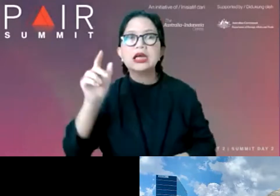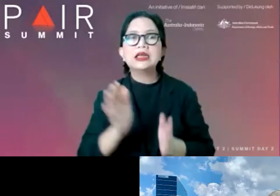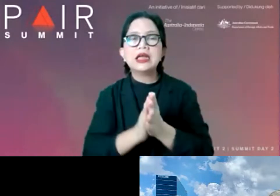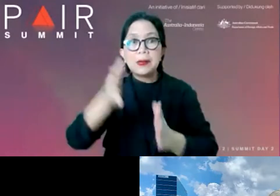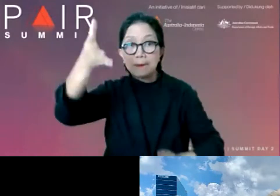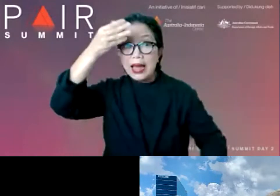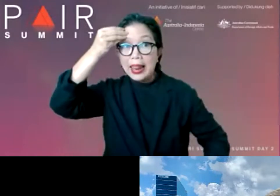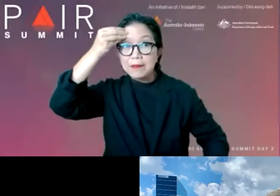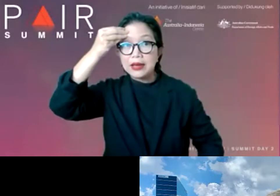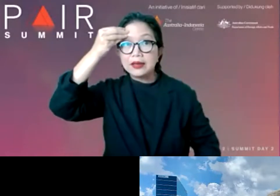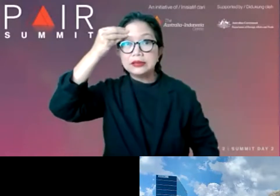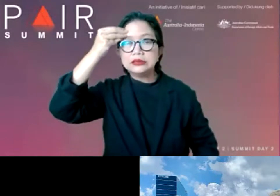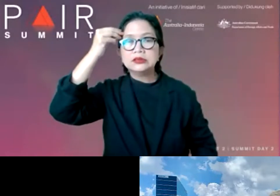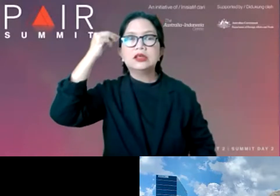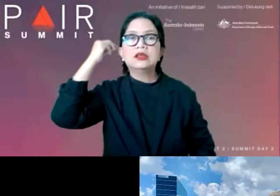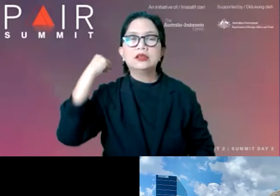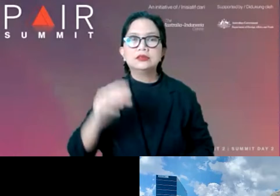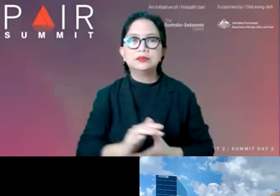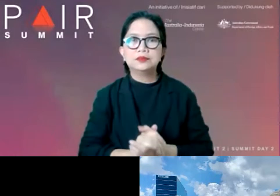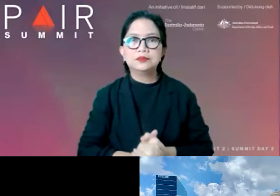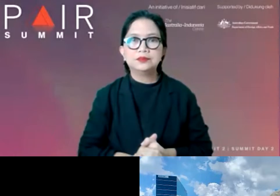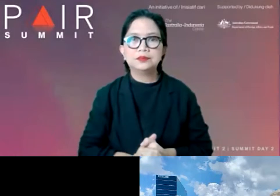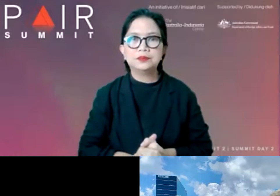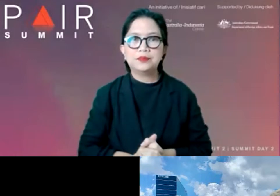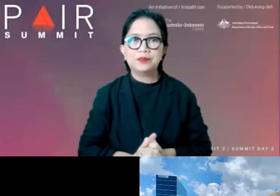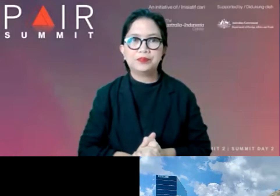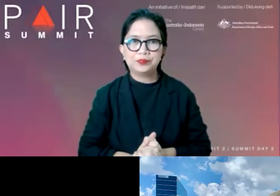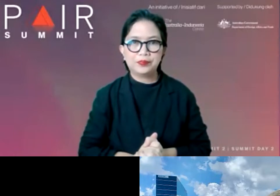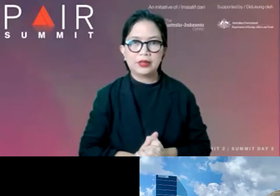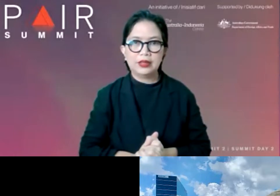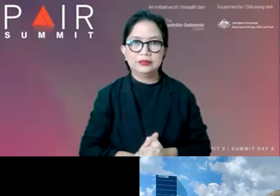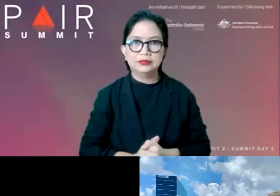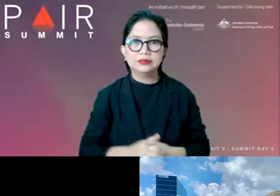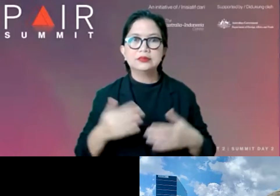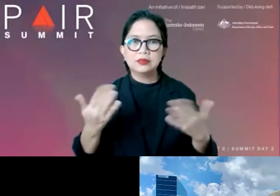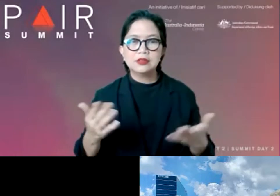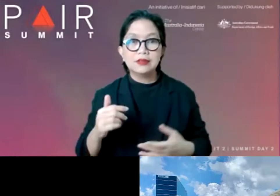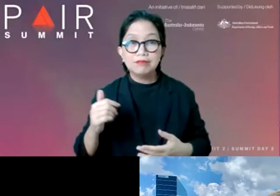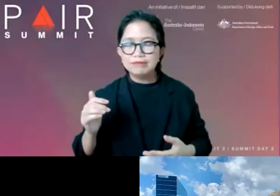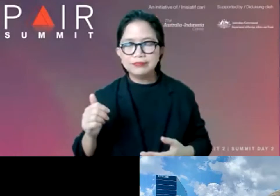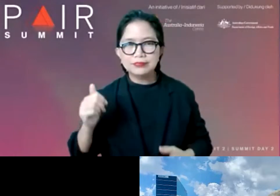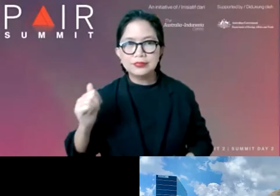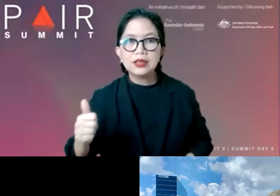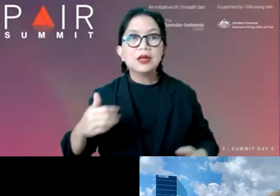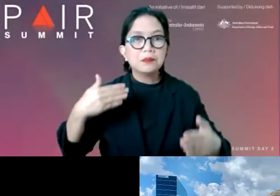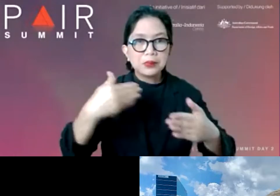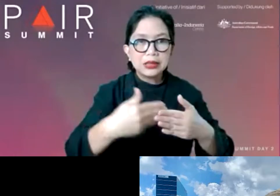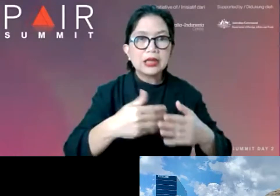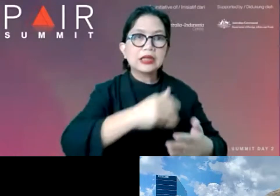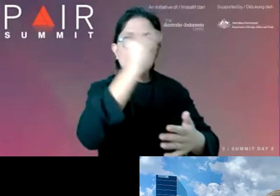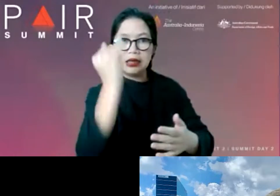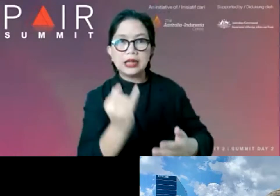and Panellists is right that an architected approach is the right way to go with that, and a part of the standards